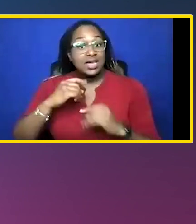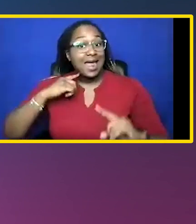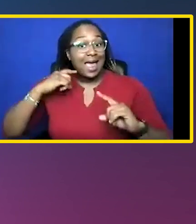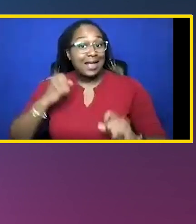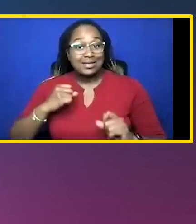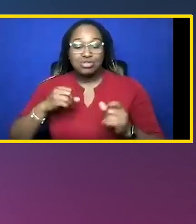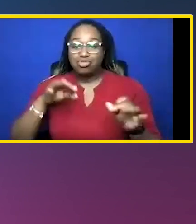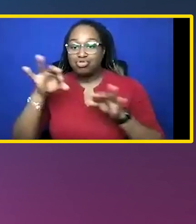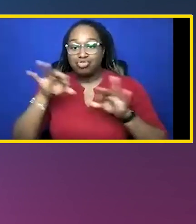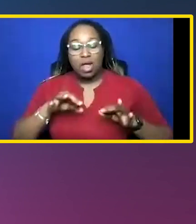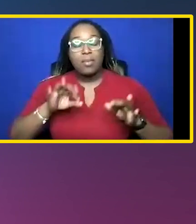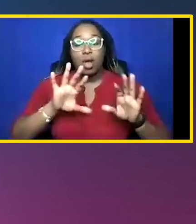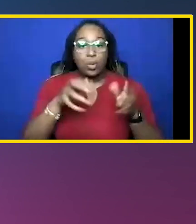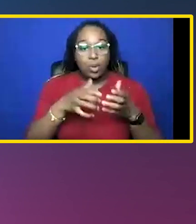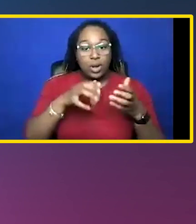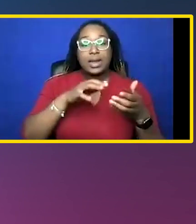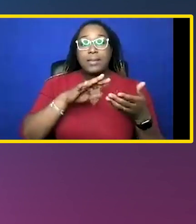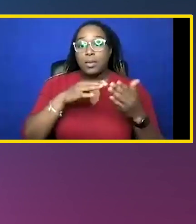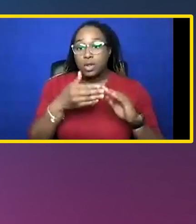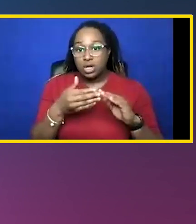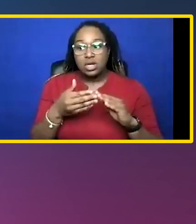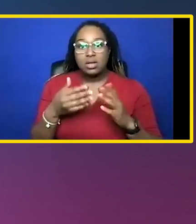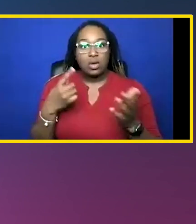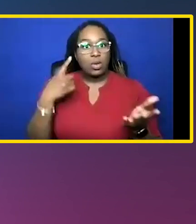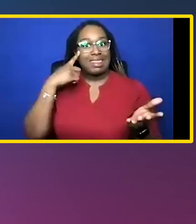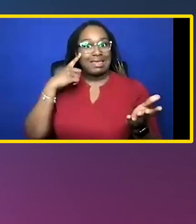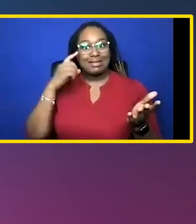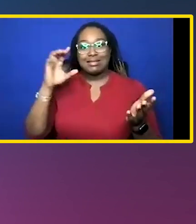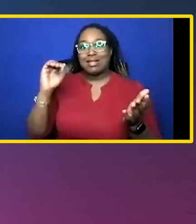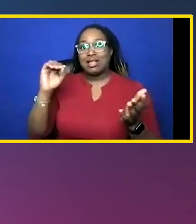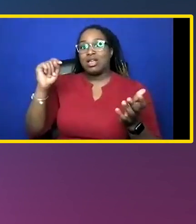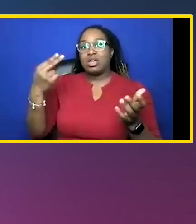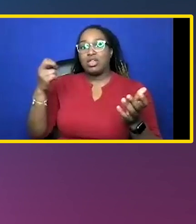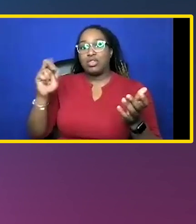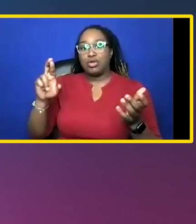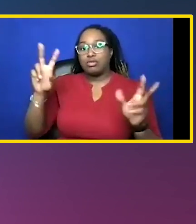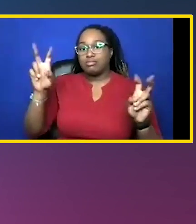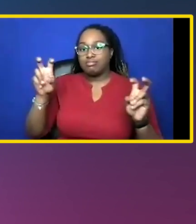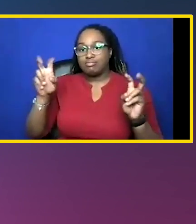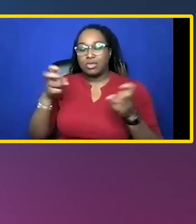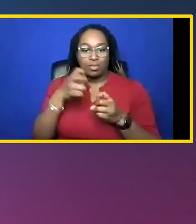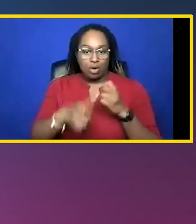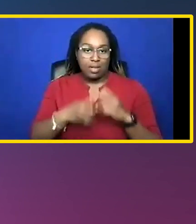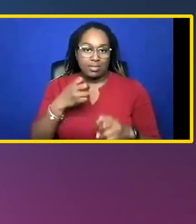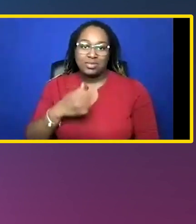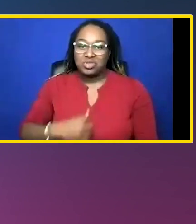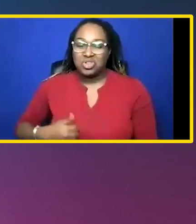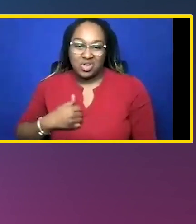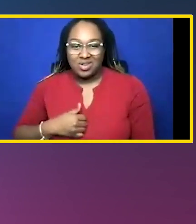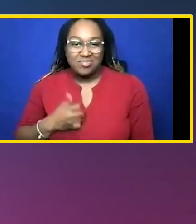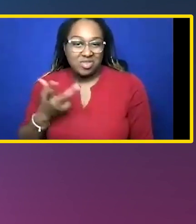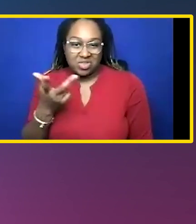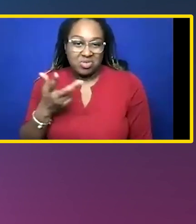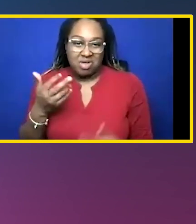a community or a population that we think is the other and the problem. I'm sorry, it's just the three of you. I